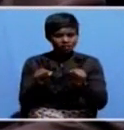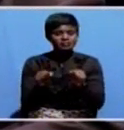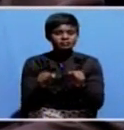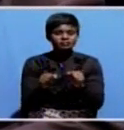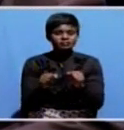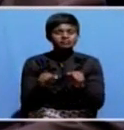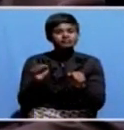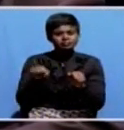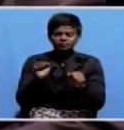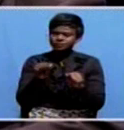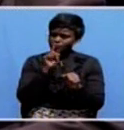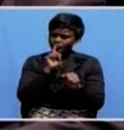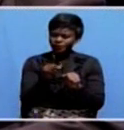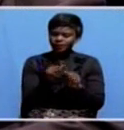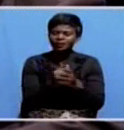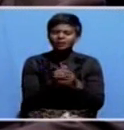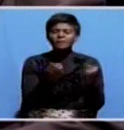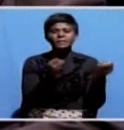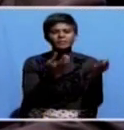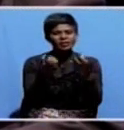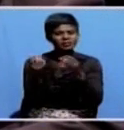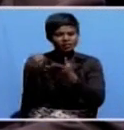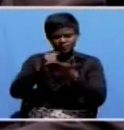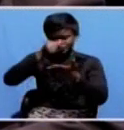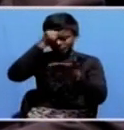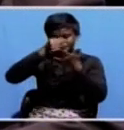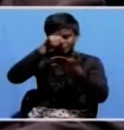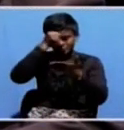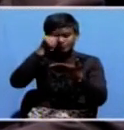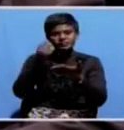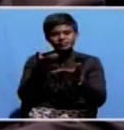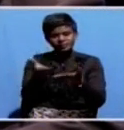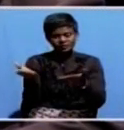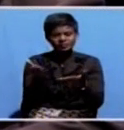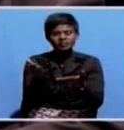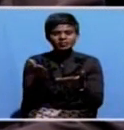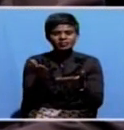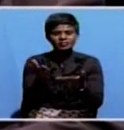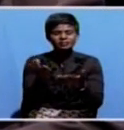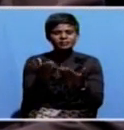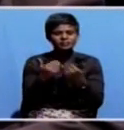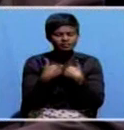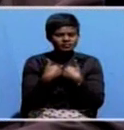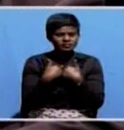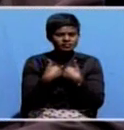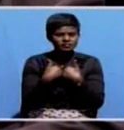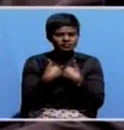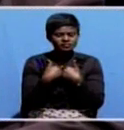And indeed, many students there rose to positions of